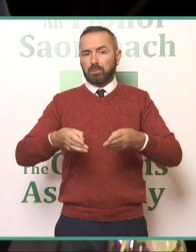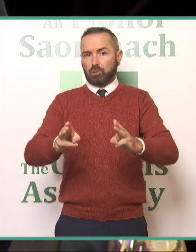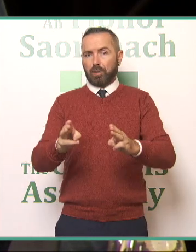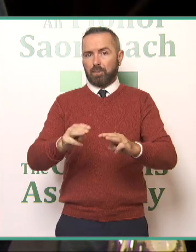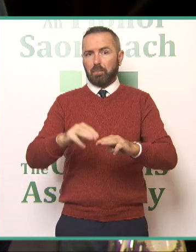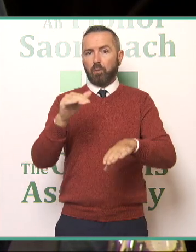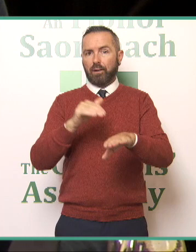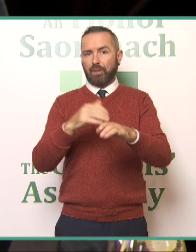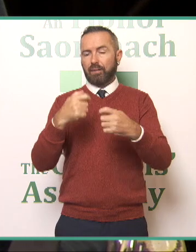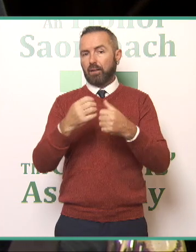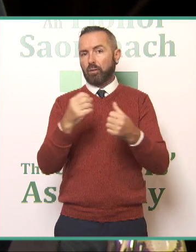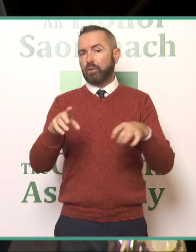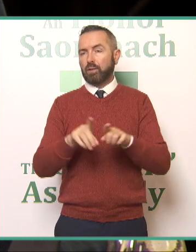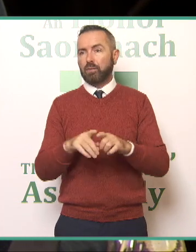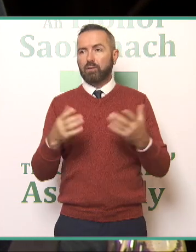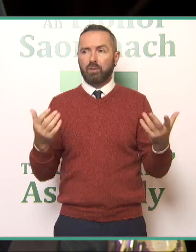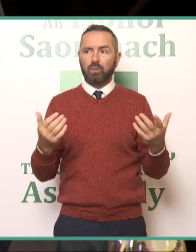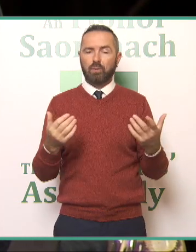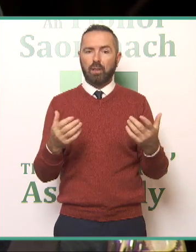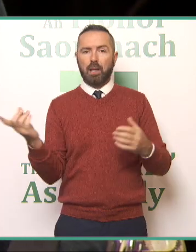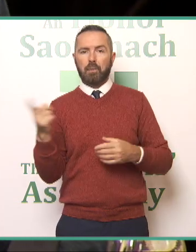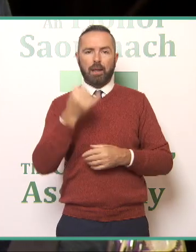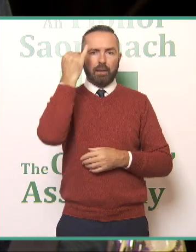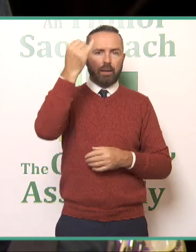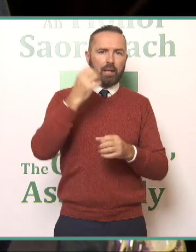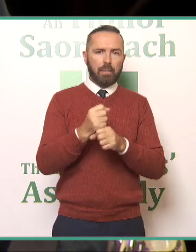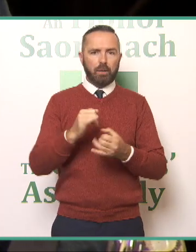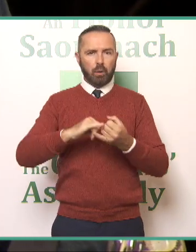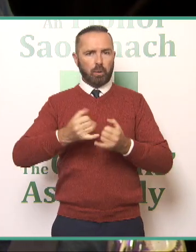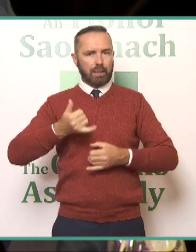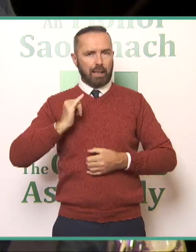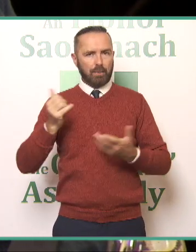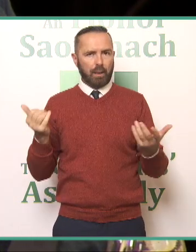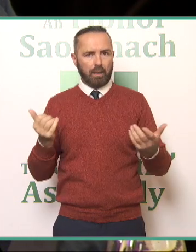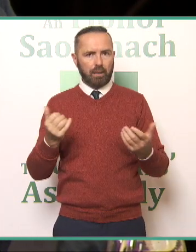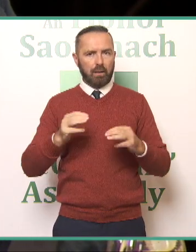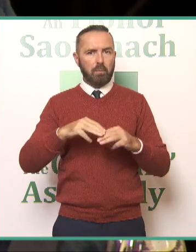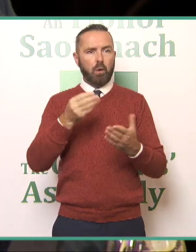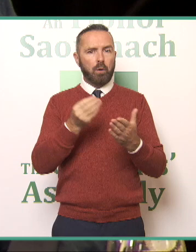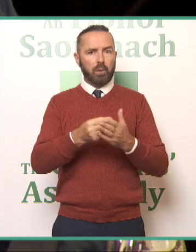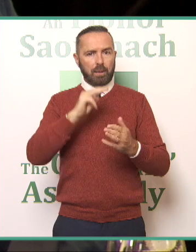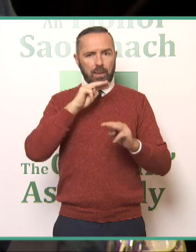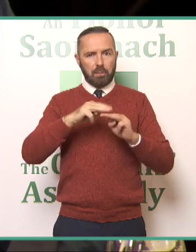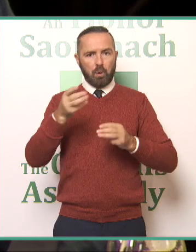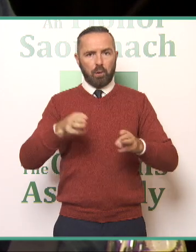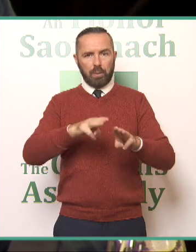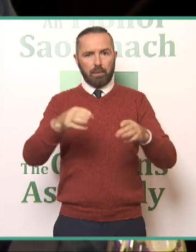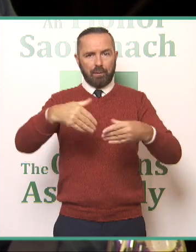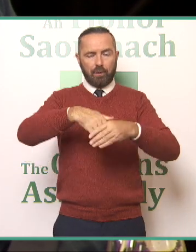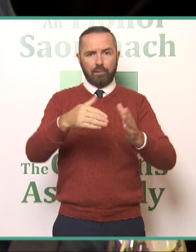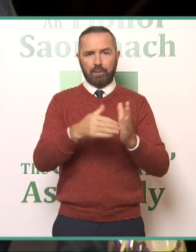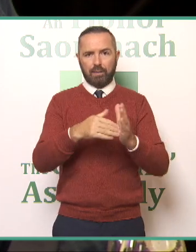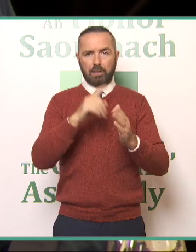it. But also there's, going back to that idea of the eligibility, because obviously more money facilitates more people being involved in it.